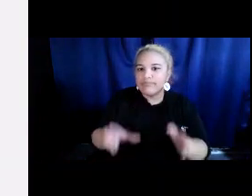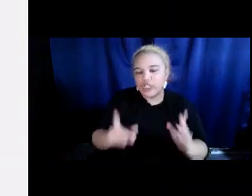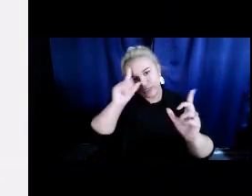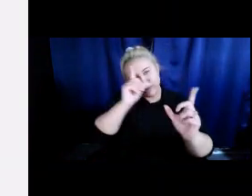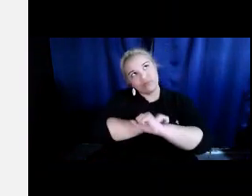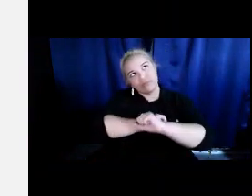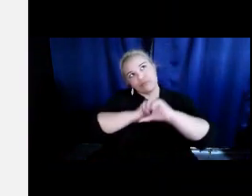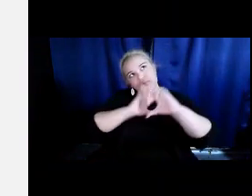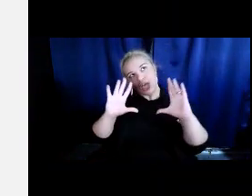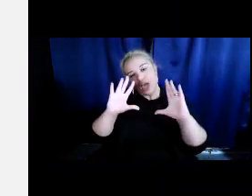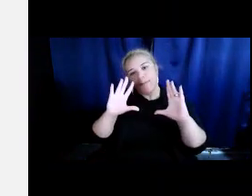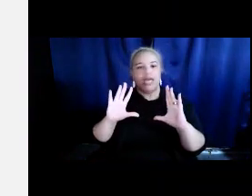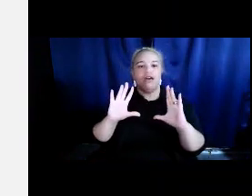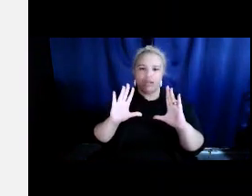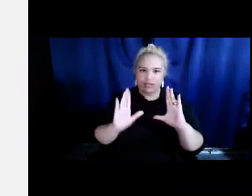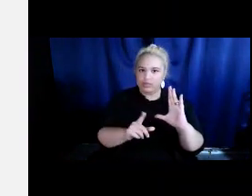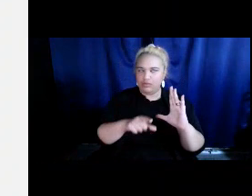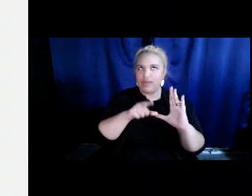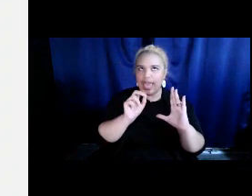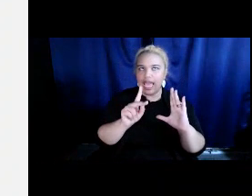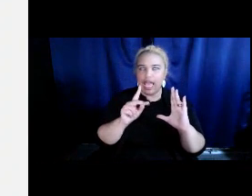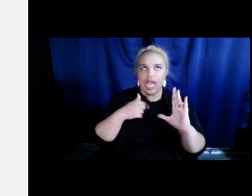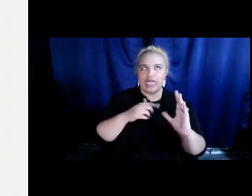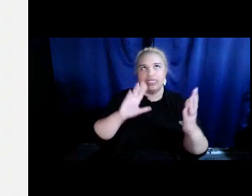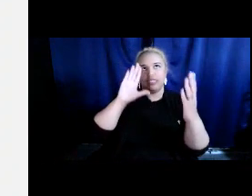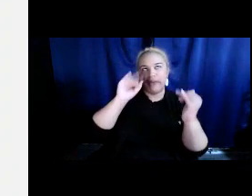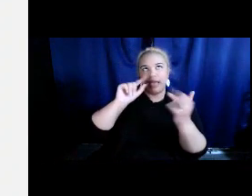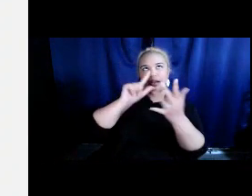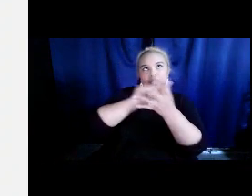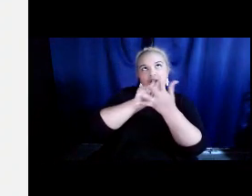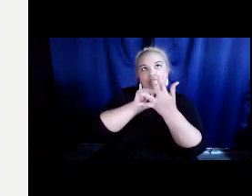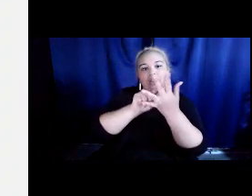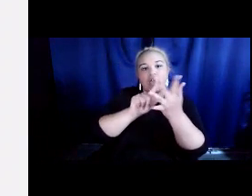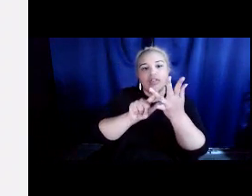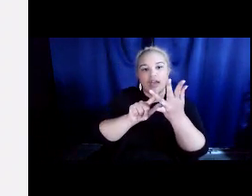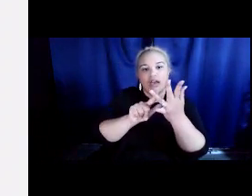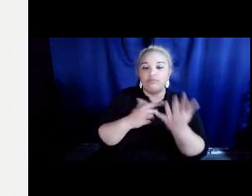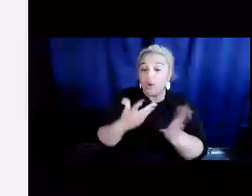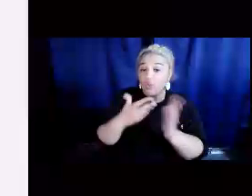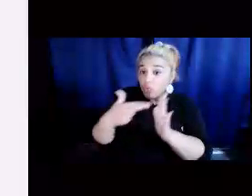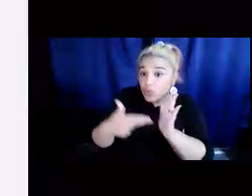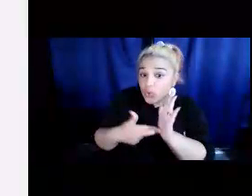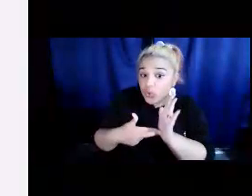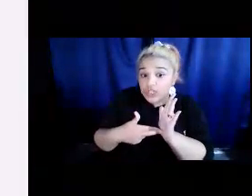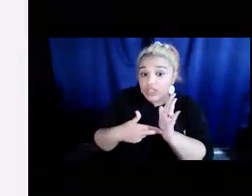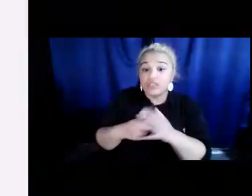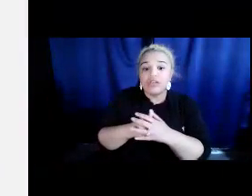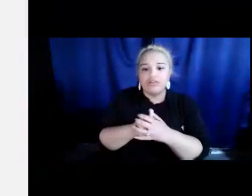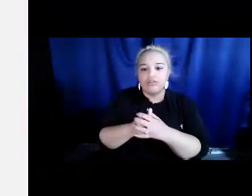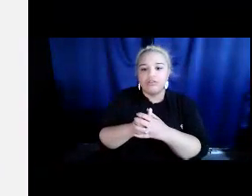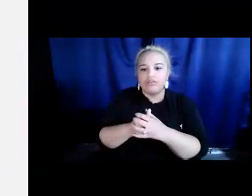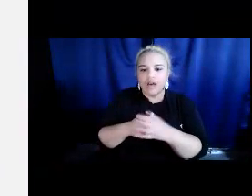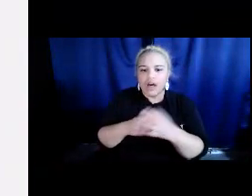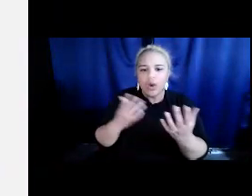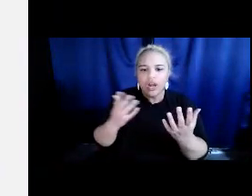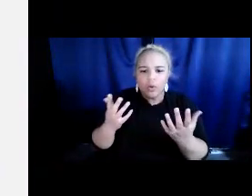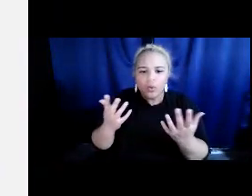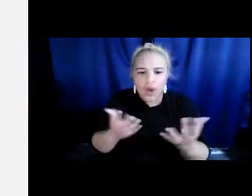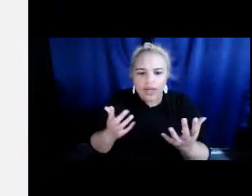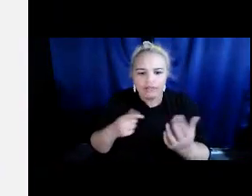feature tips and tricks, things to remember, and rules. Social narratives help individuals plan their visit by providing information